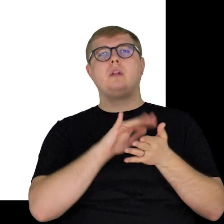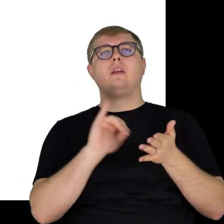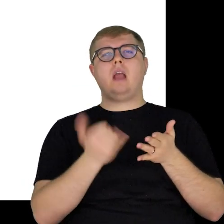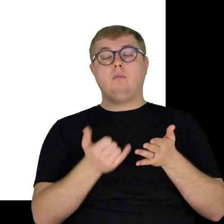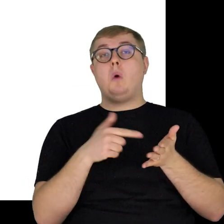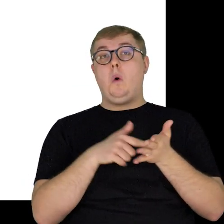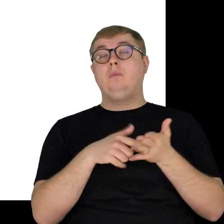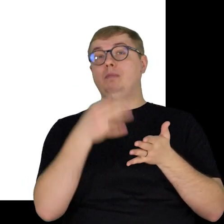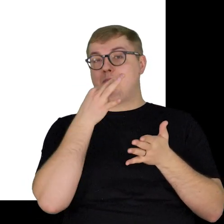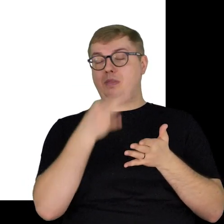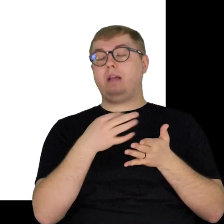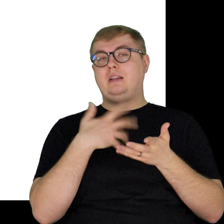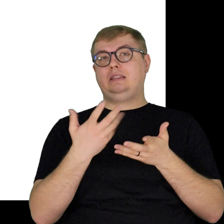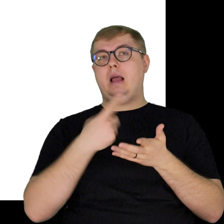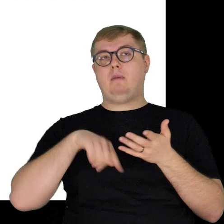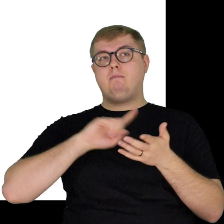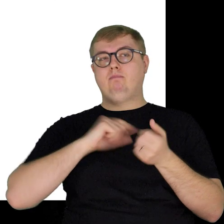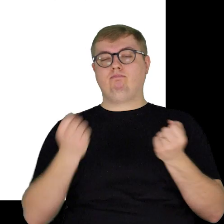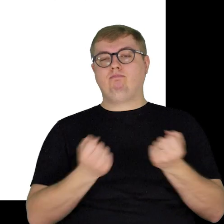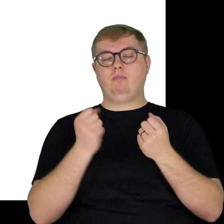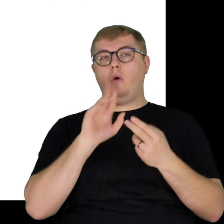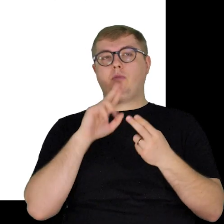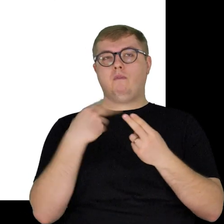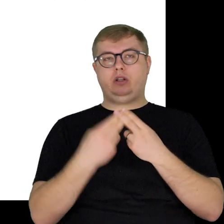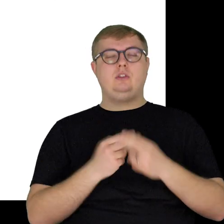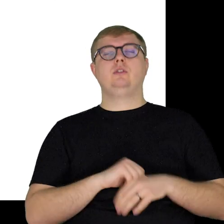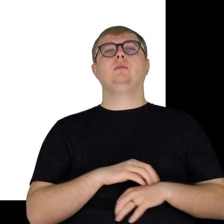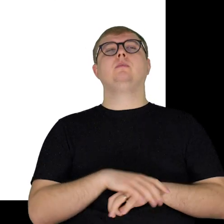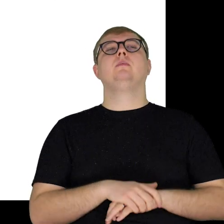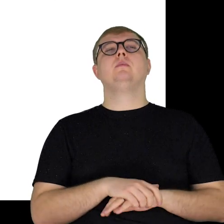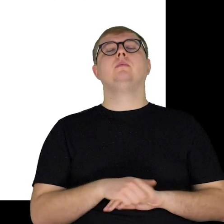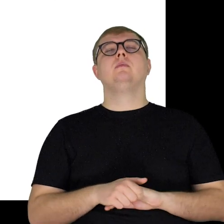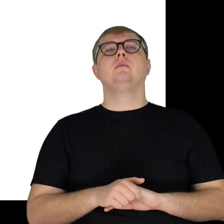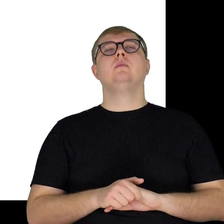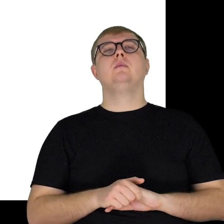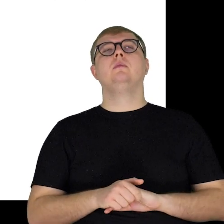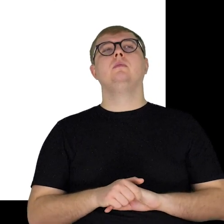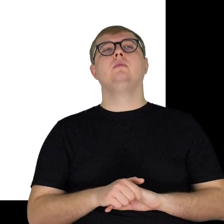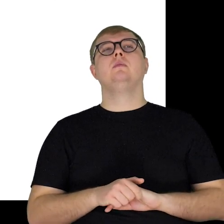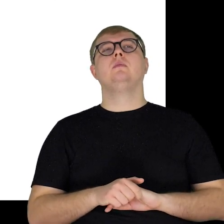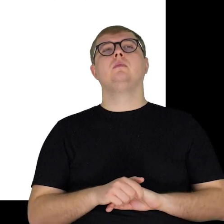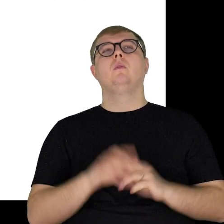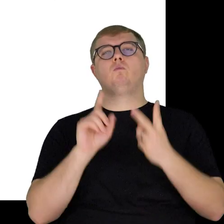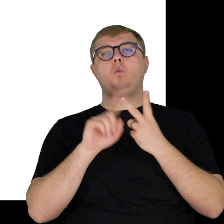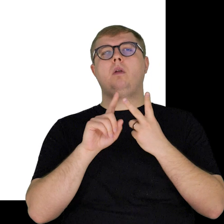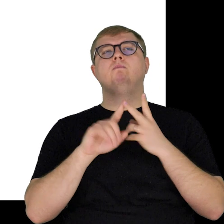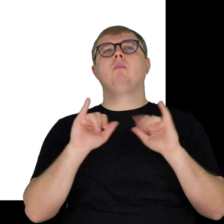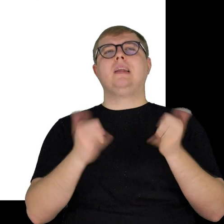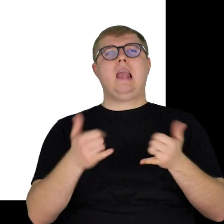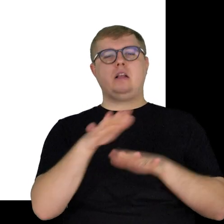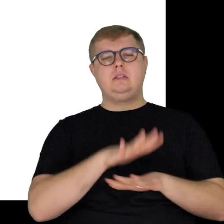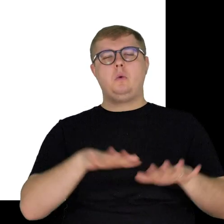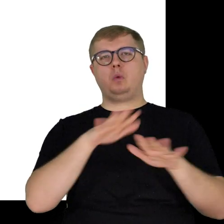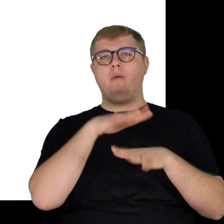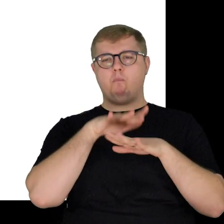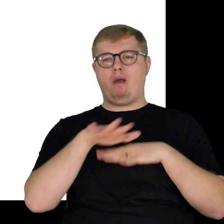address. And in which ways do these spatial structures affect processes of change? So maybe a kind